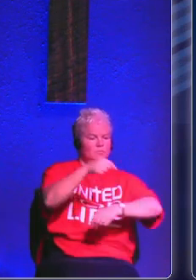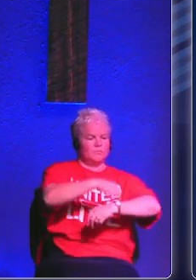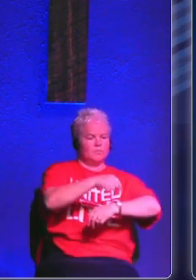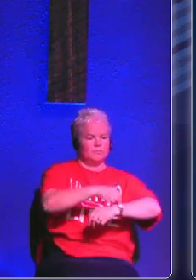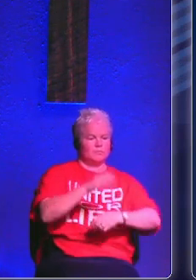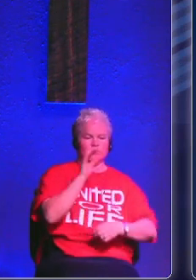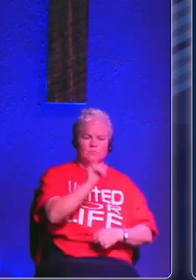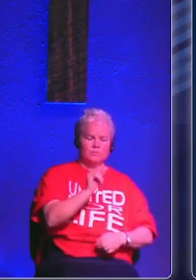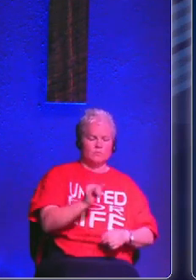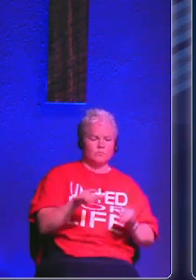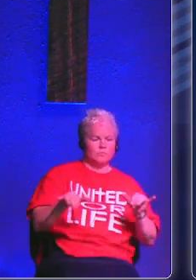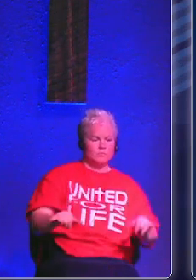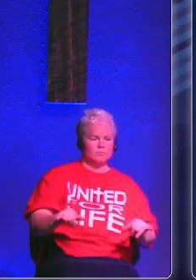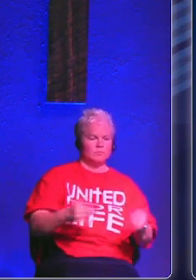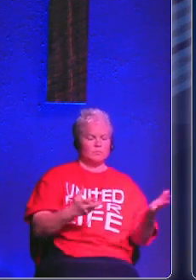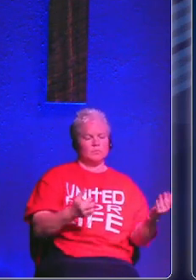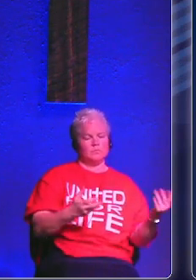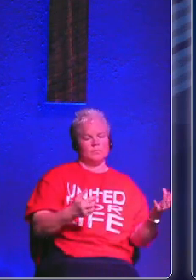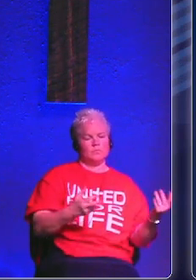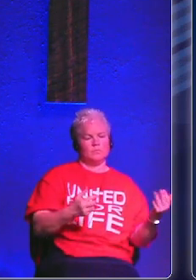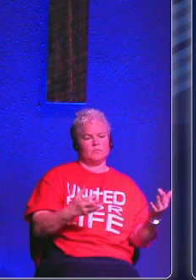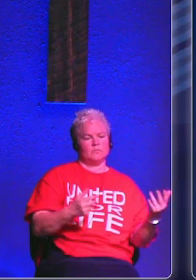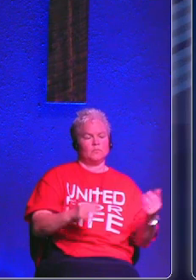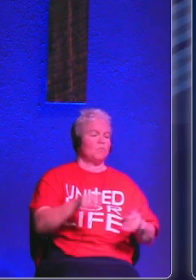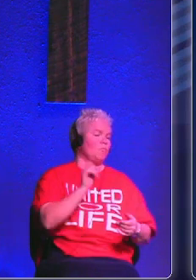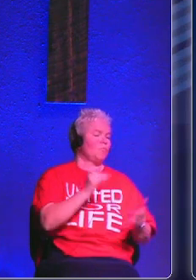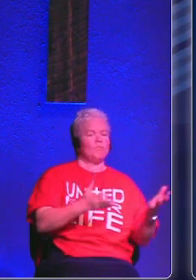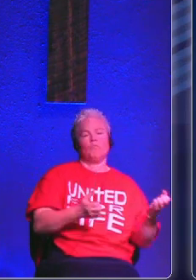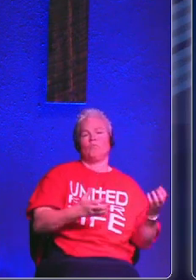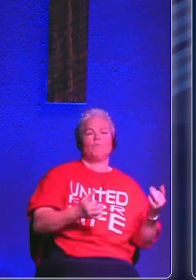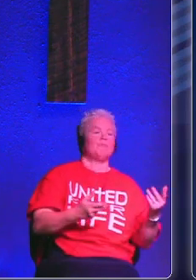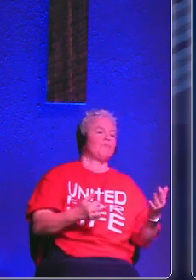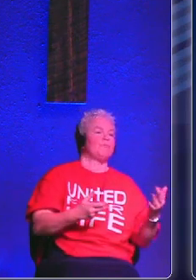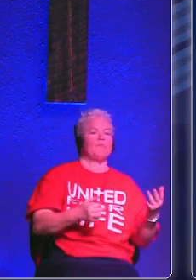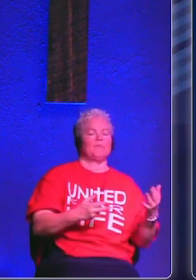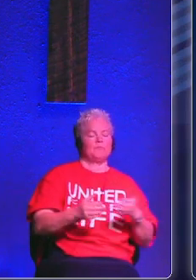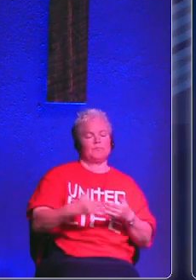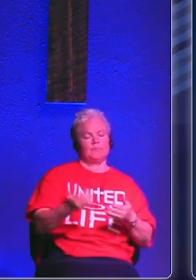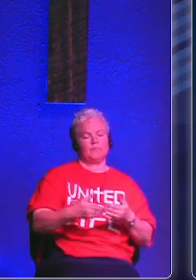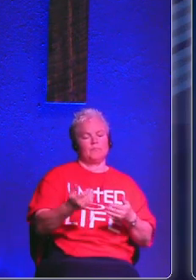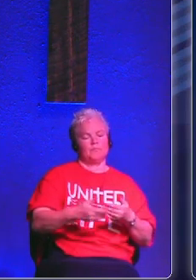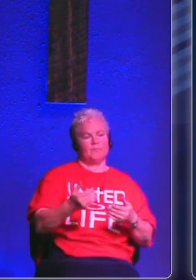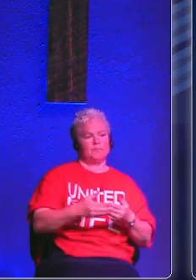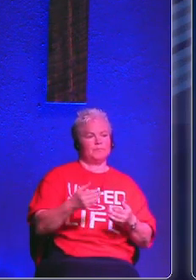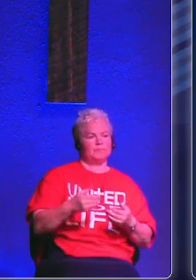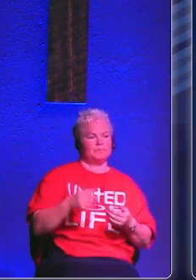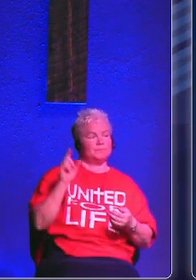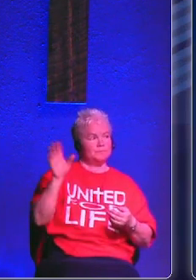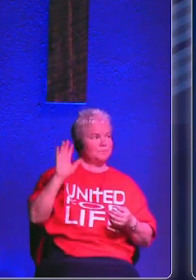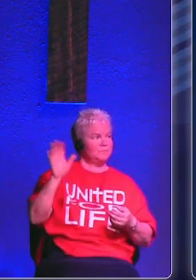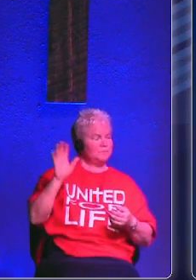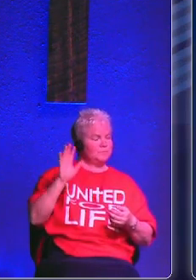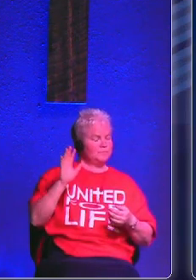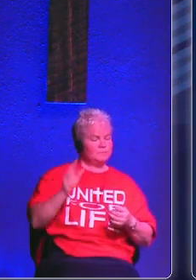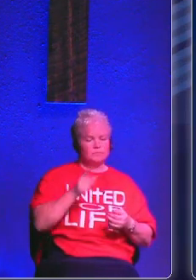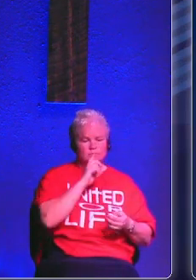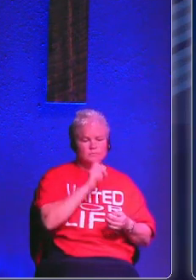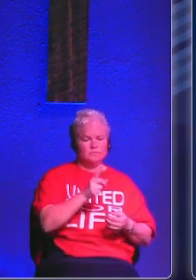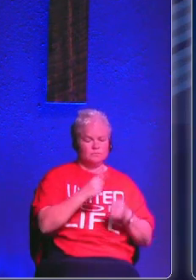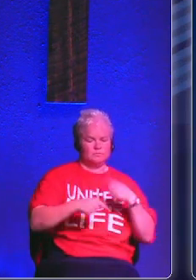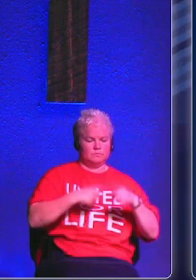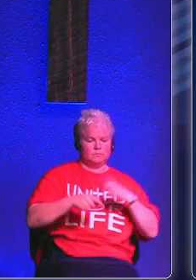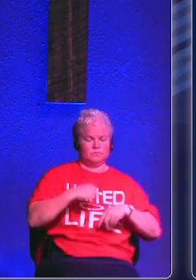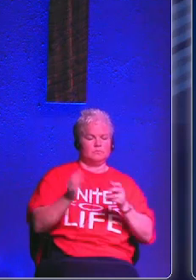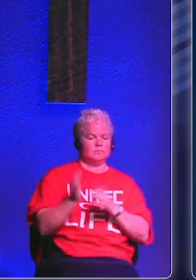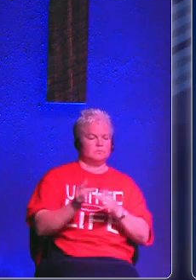And I'm still waiting for that easy life that some people talk about. Anybody else in here waiting for that? They told me if I'd